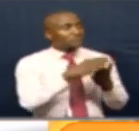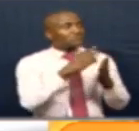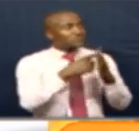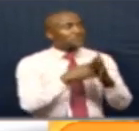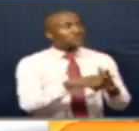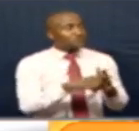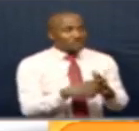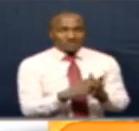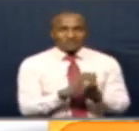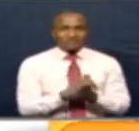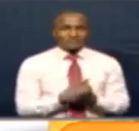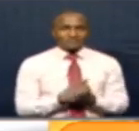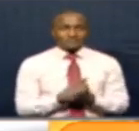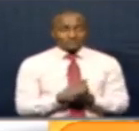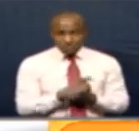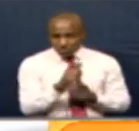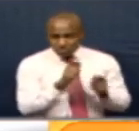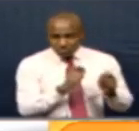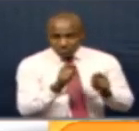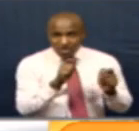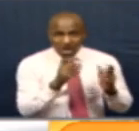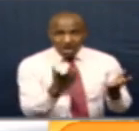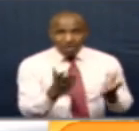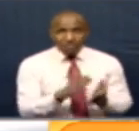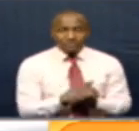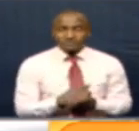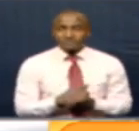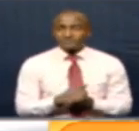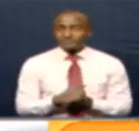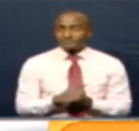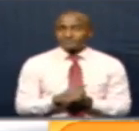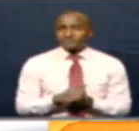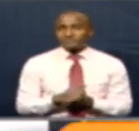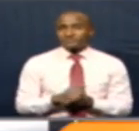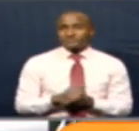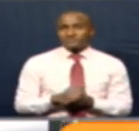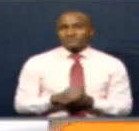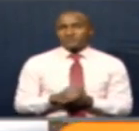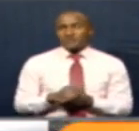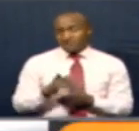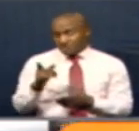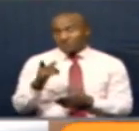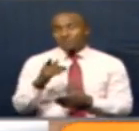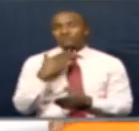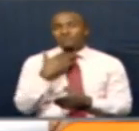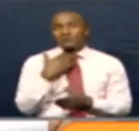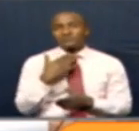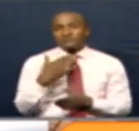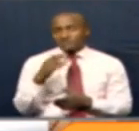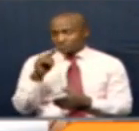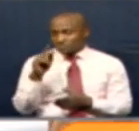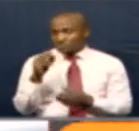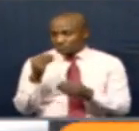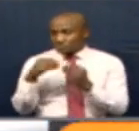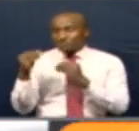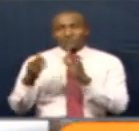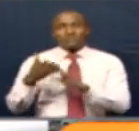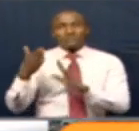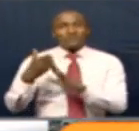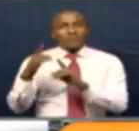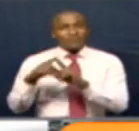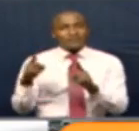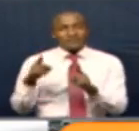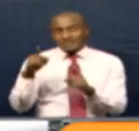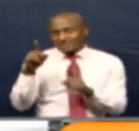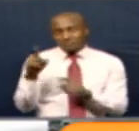to benefit from it won't get anything. So how will that be done? And of course, that is a developer's joy, because you want the units to be sold as quick as possible. But that is the